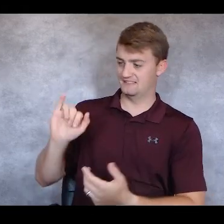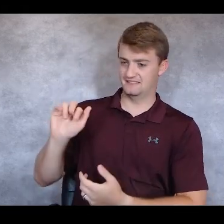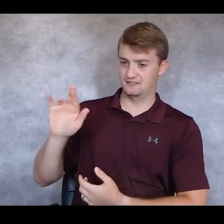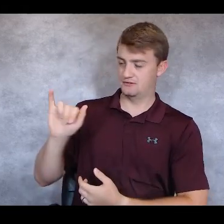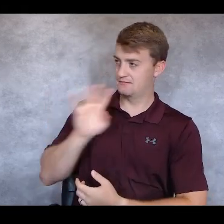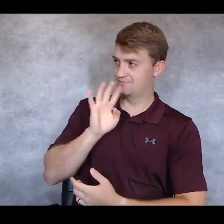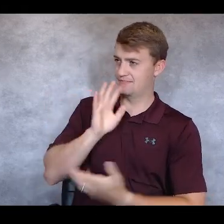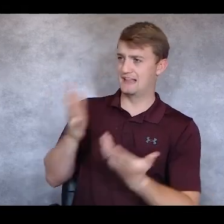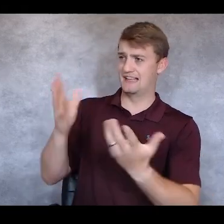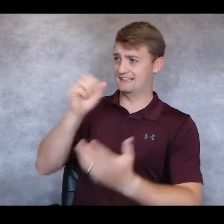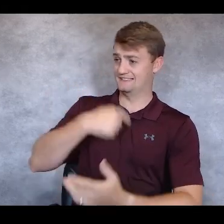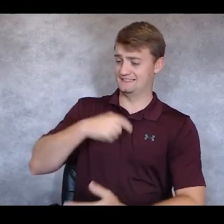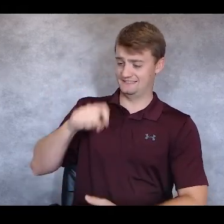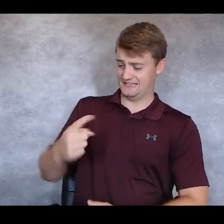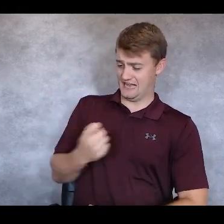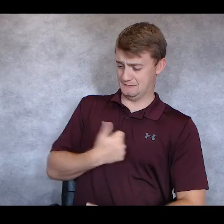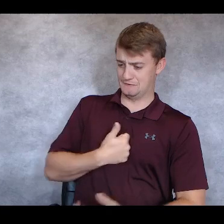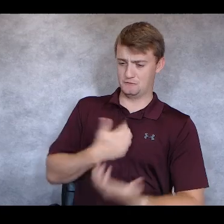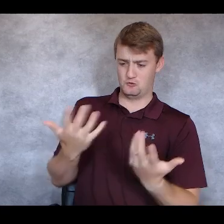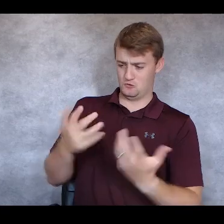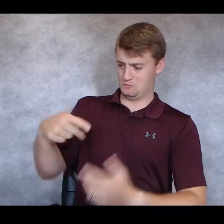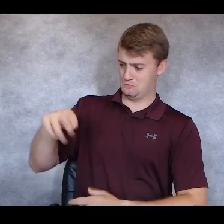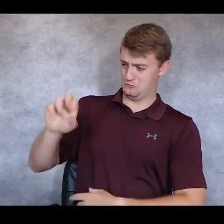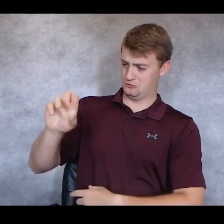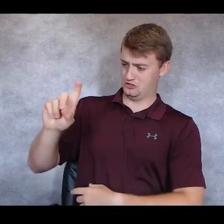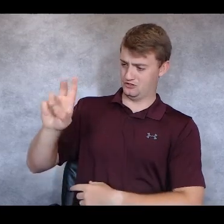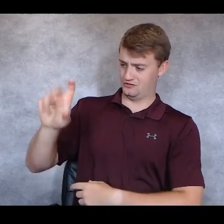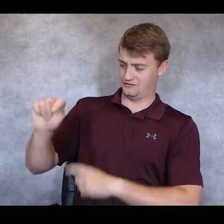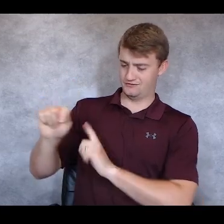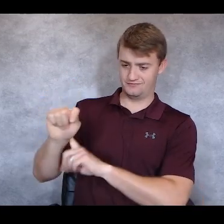Apparently I need to ask myself what a product is.